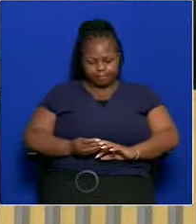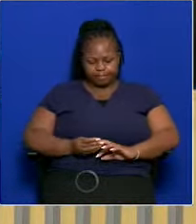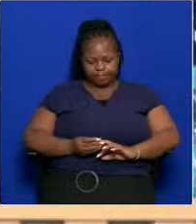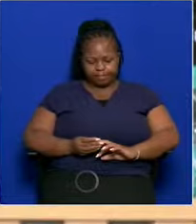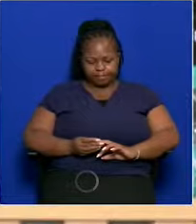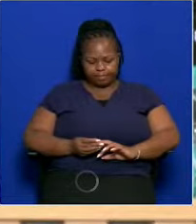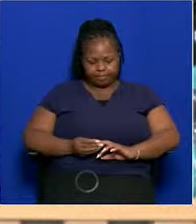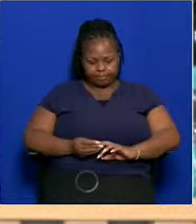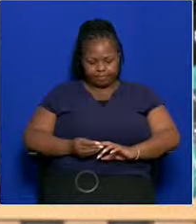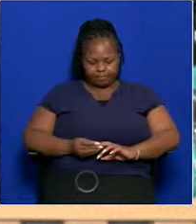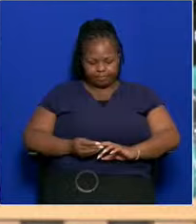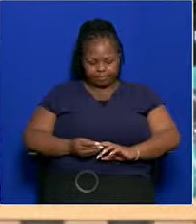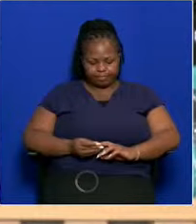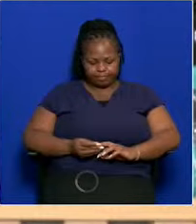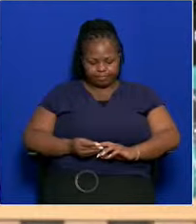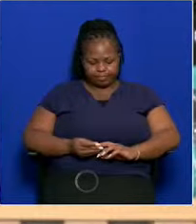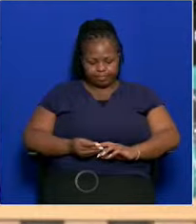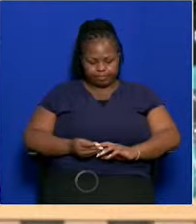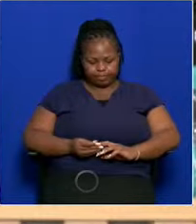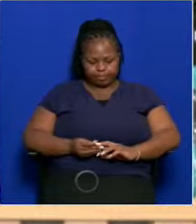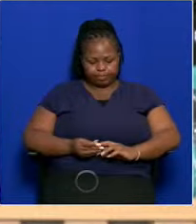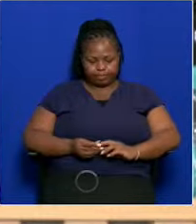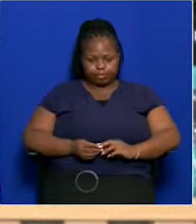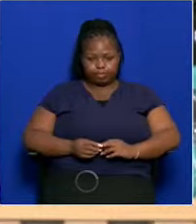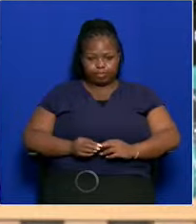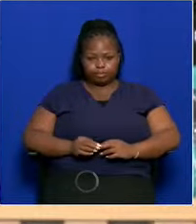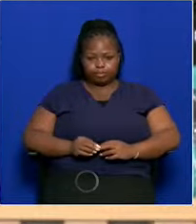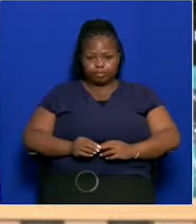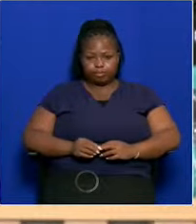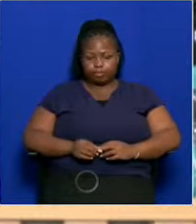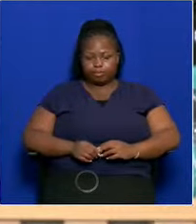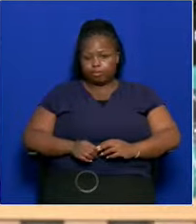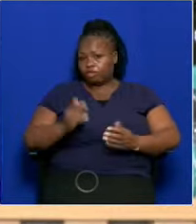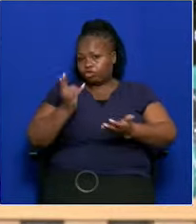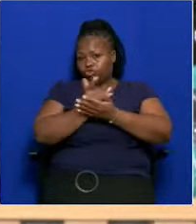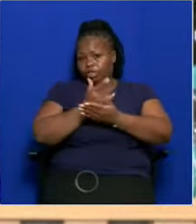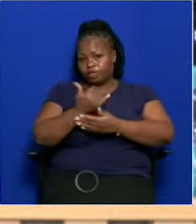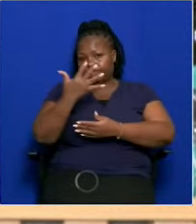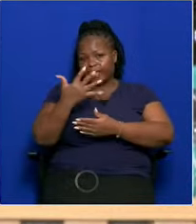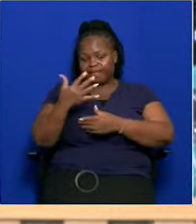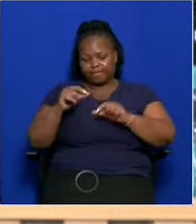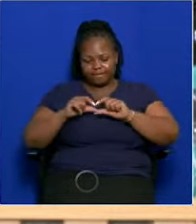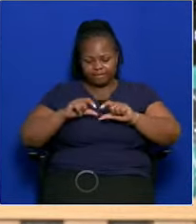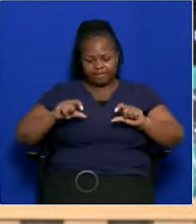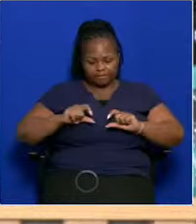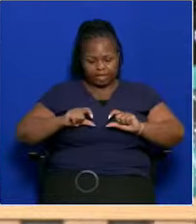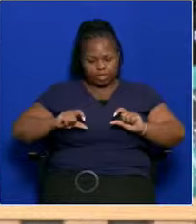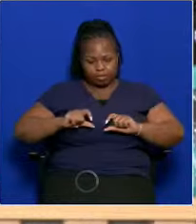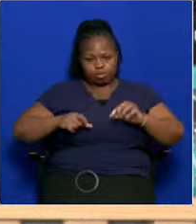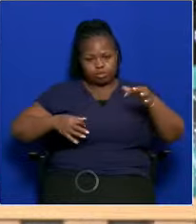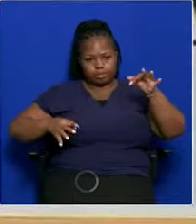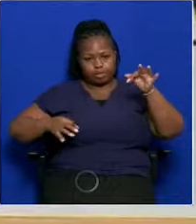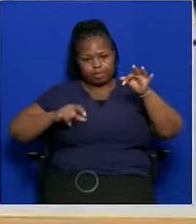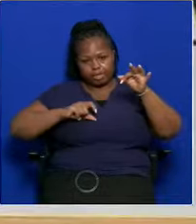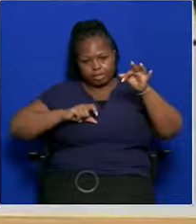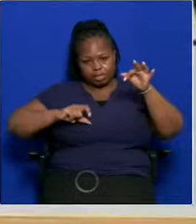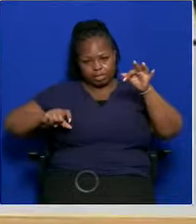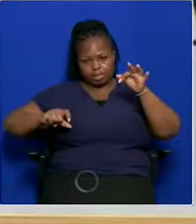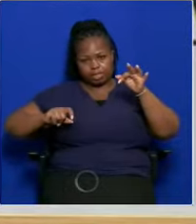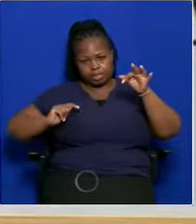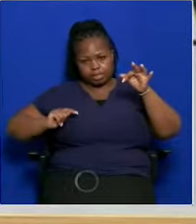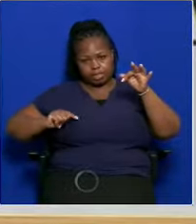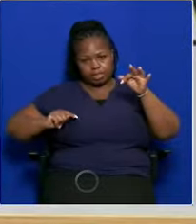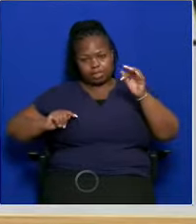At the bottom of the page, chat 5? Oh, chat 5. Yes. Yes.